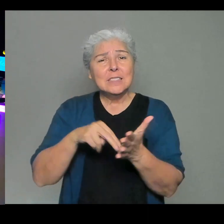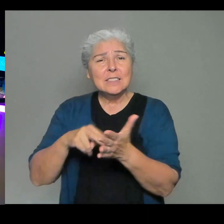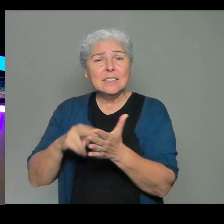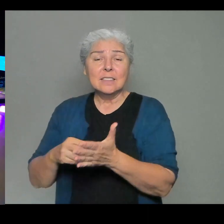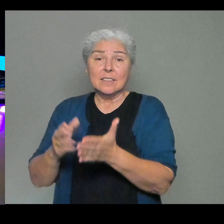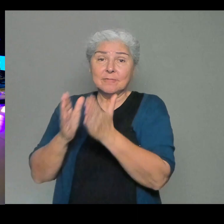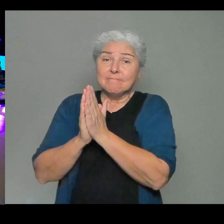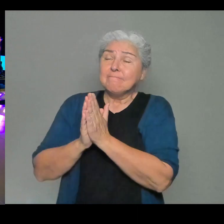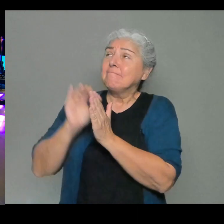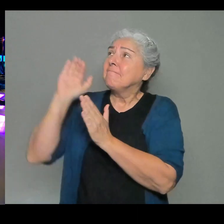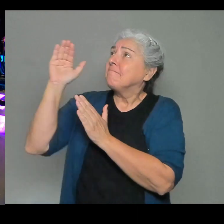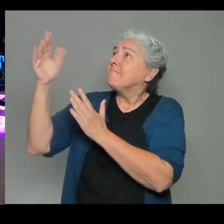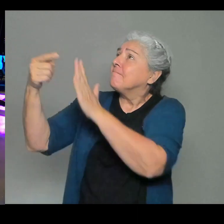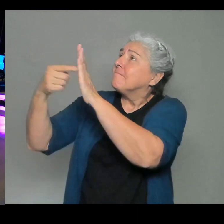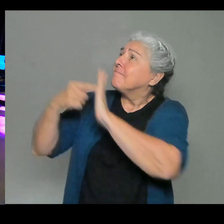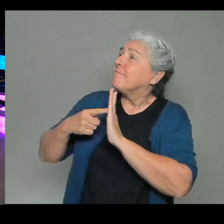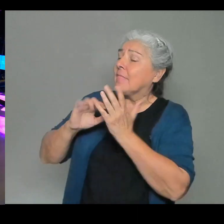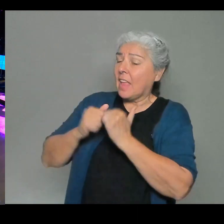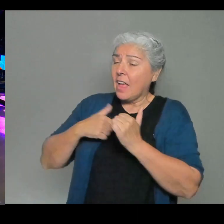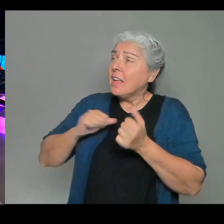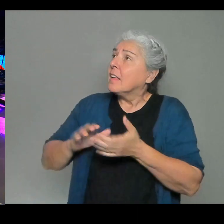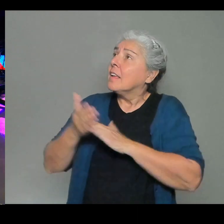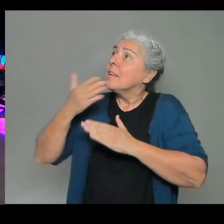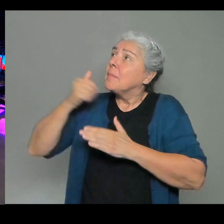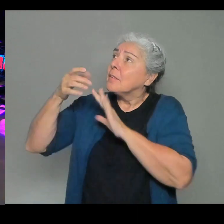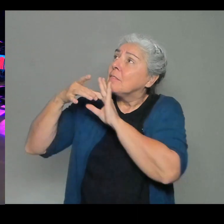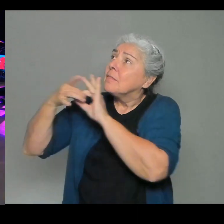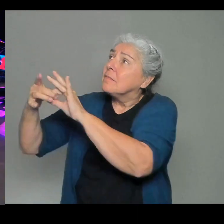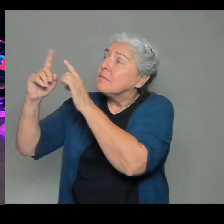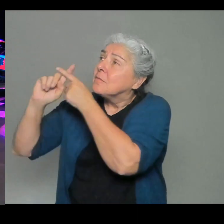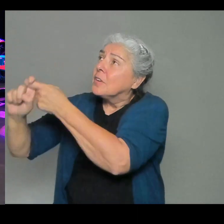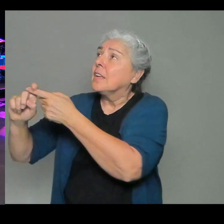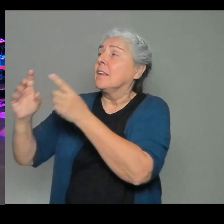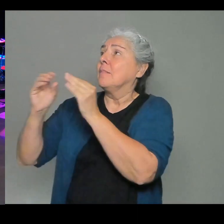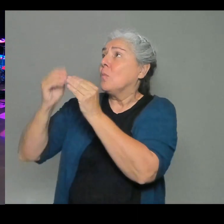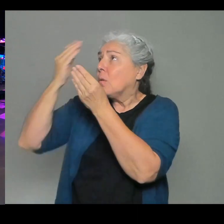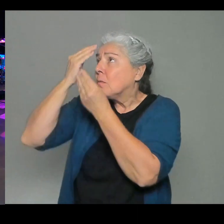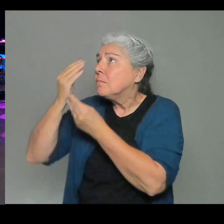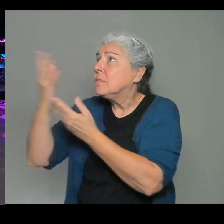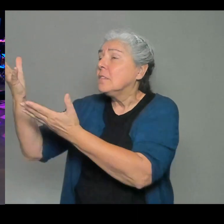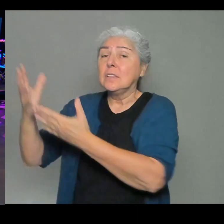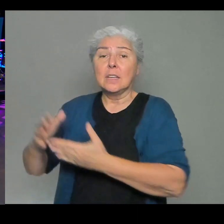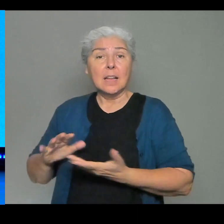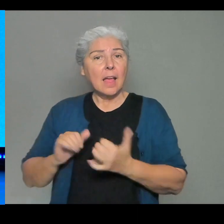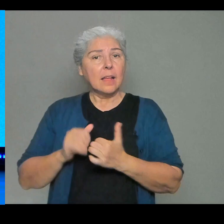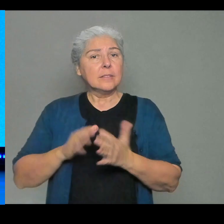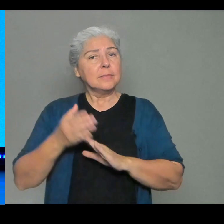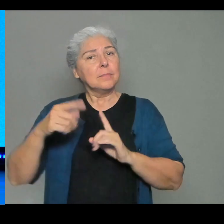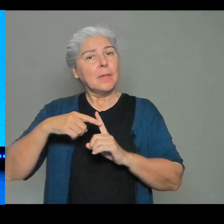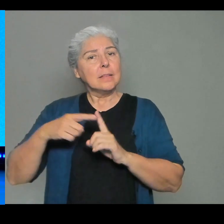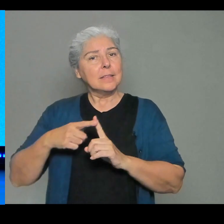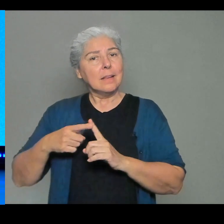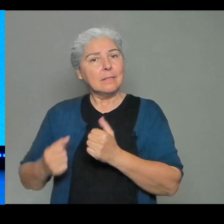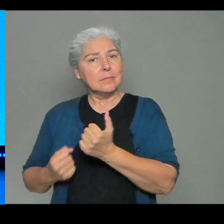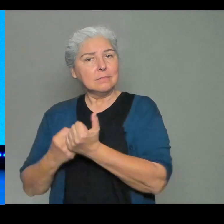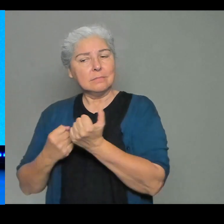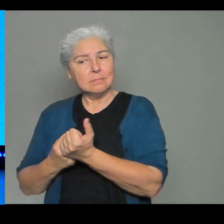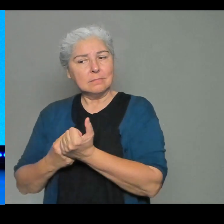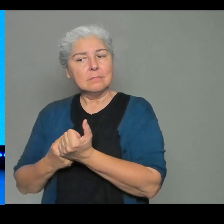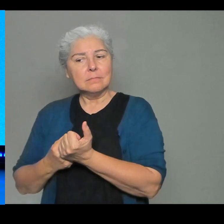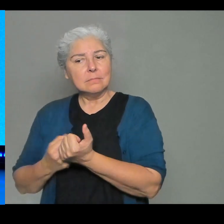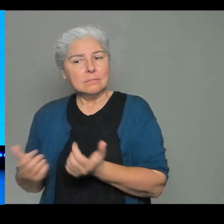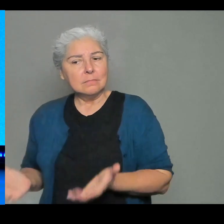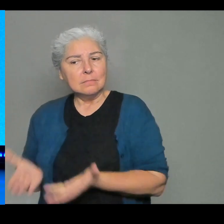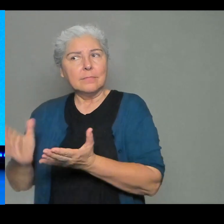day and ask God to reveal to you how to be a better friend, how to be more obedient, how to be a